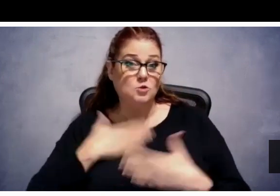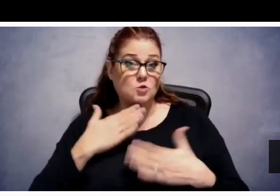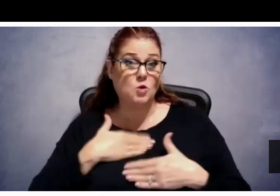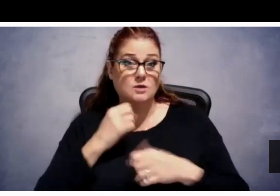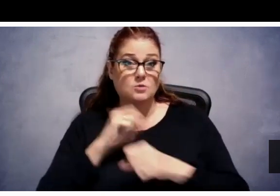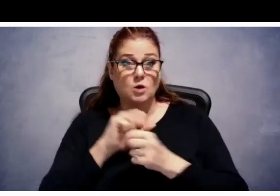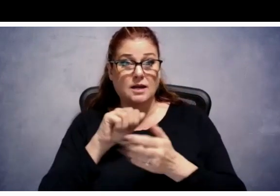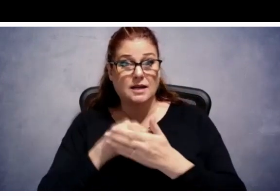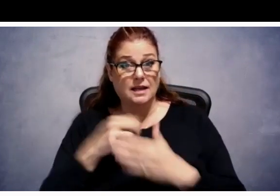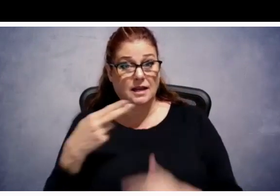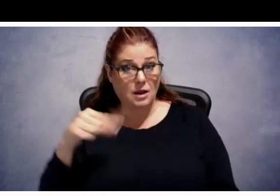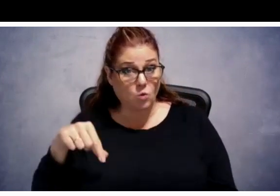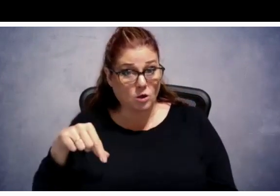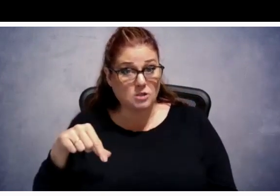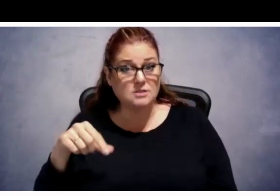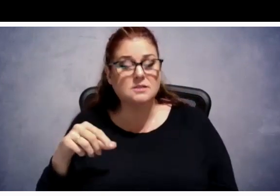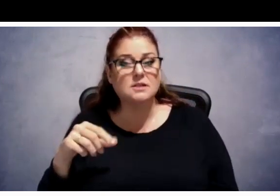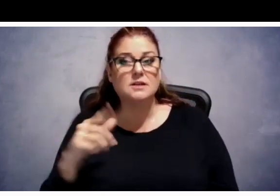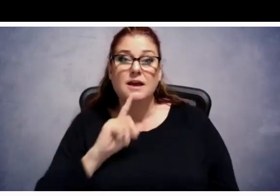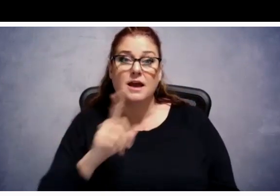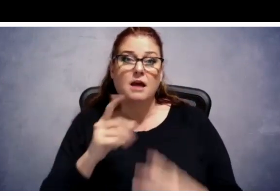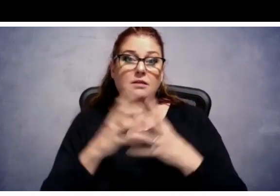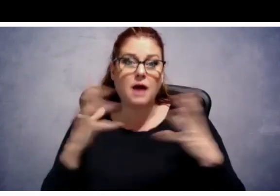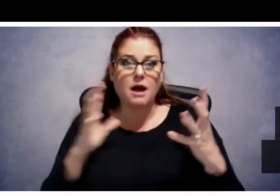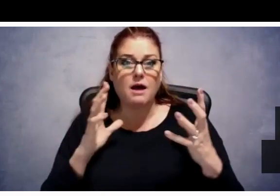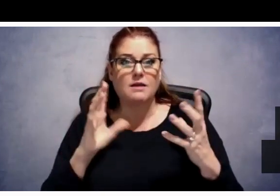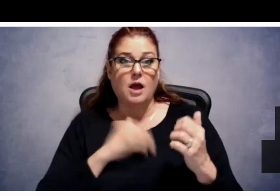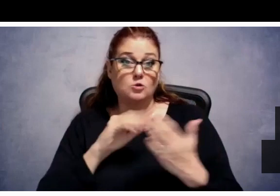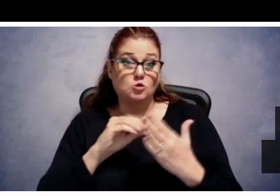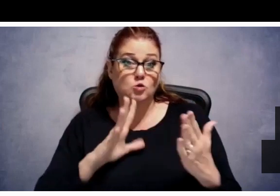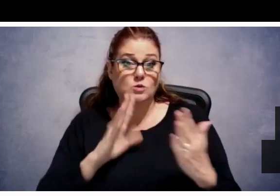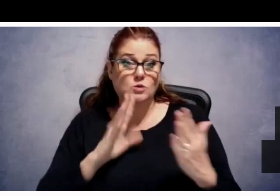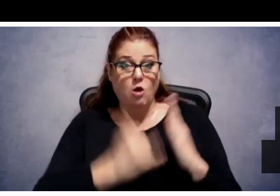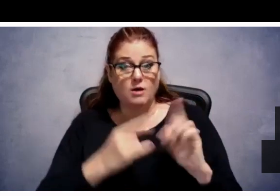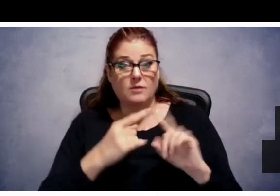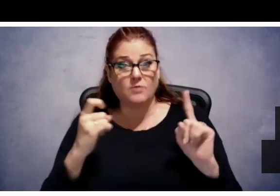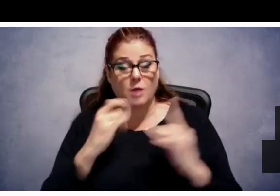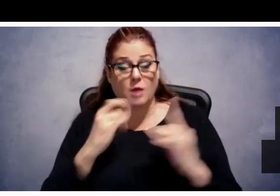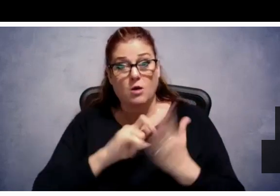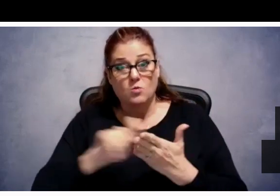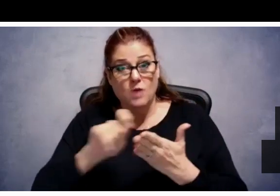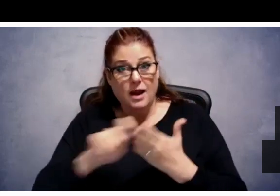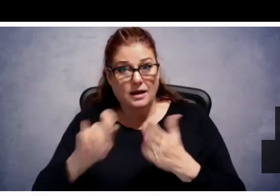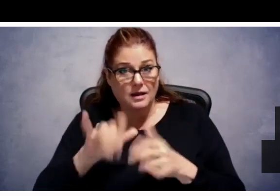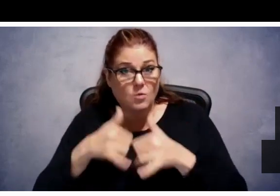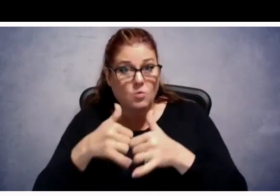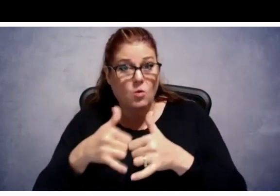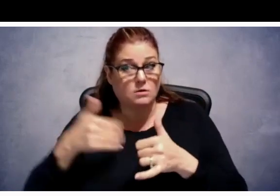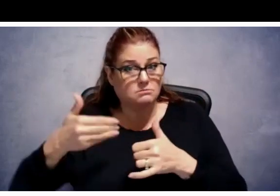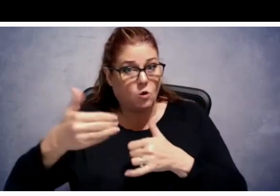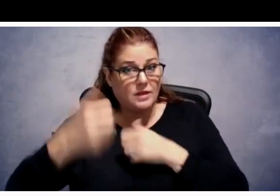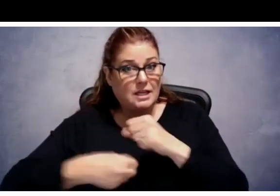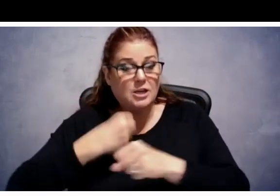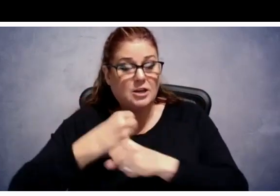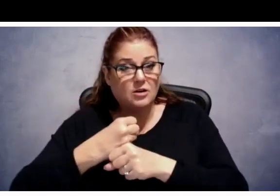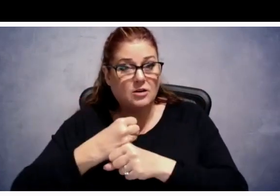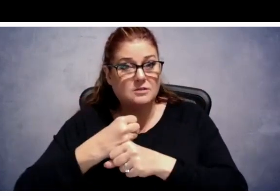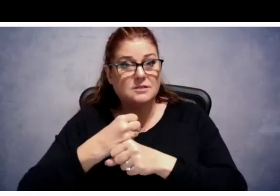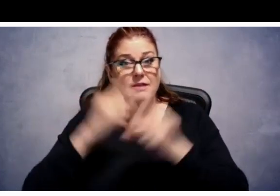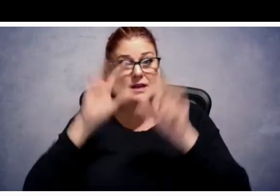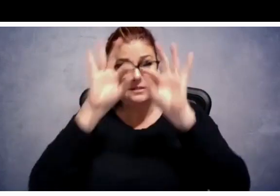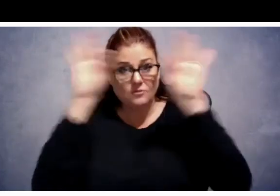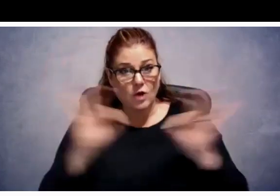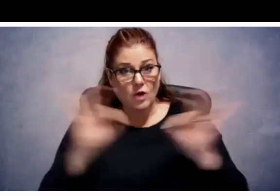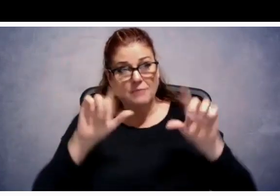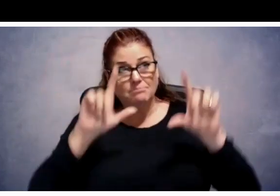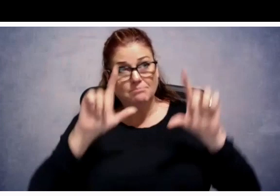in headquarters is that there's actually a lot of student art from the Art and Writing Awards over the decades that's framed and hangs